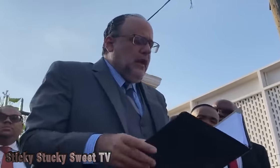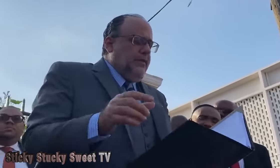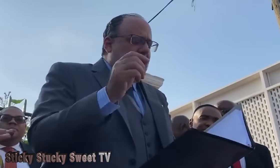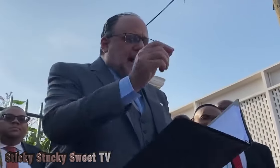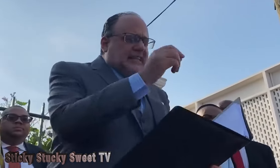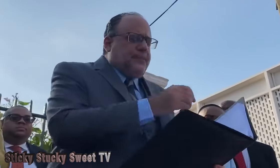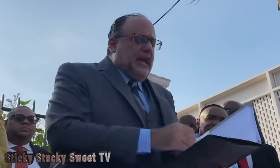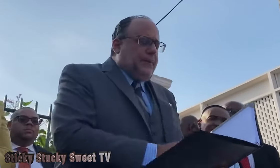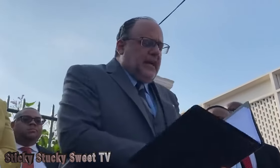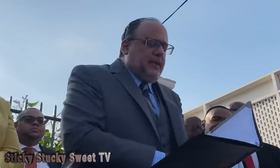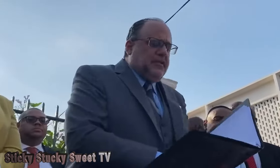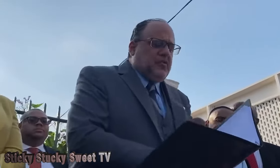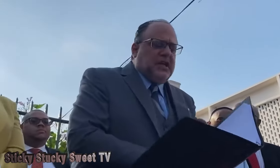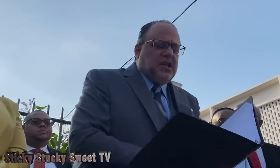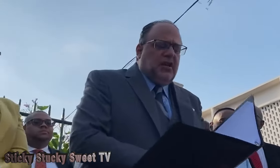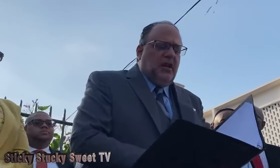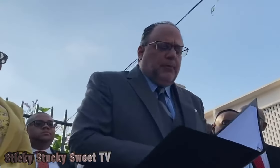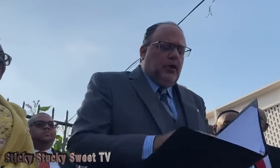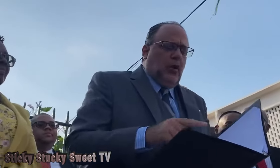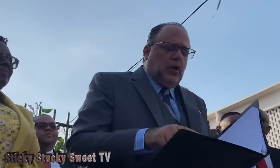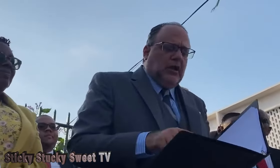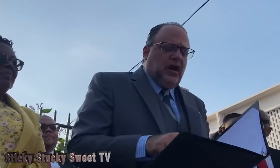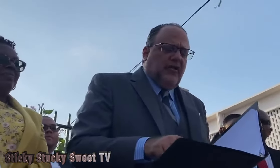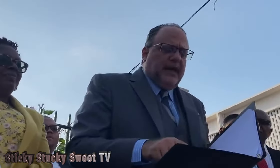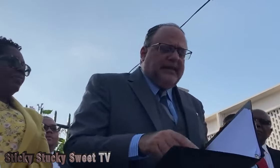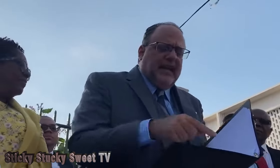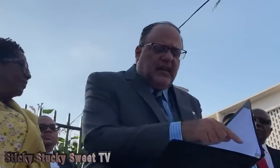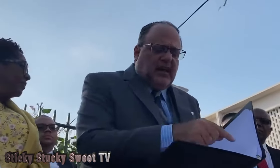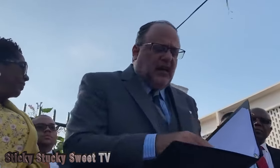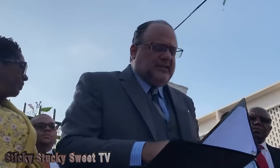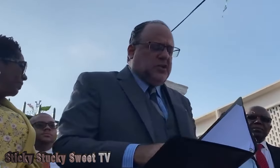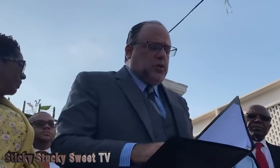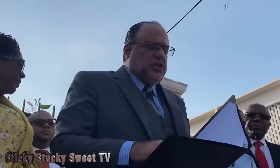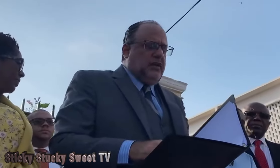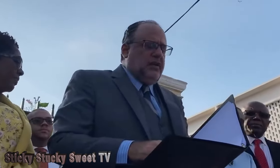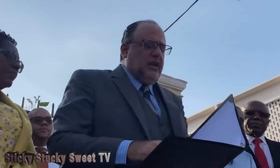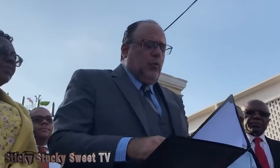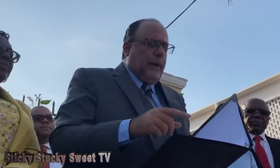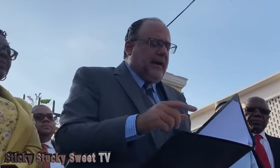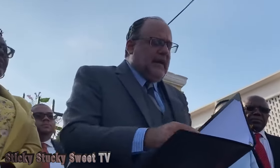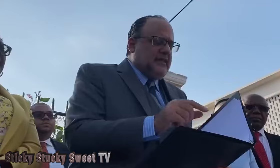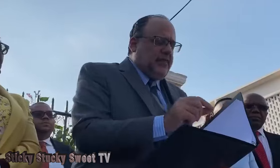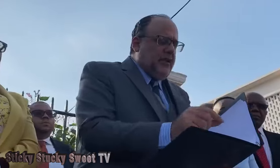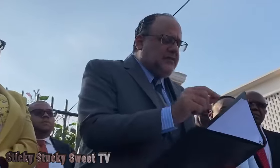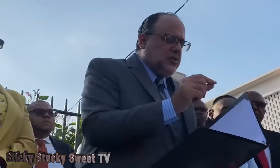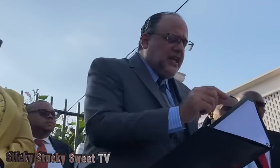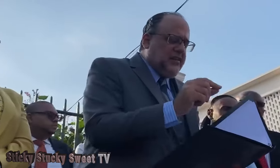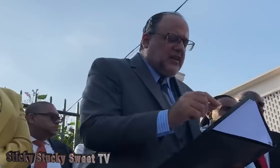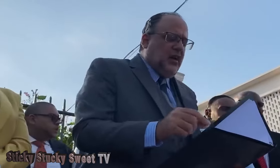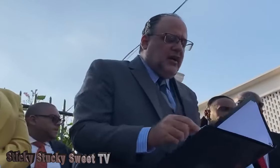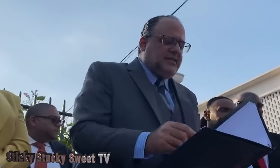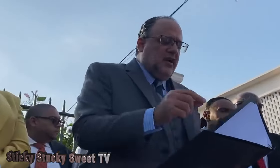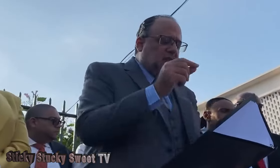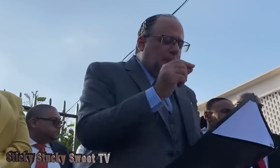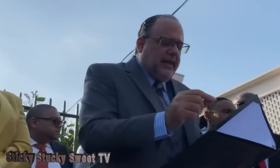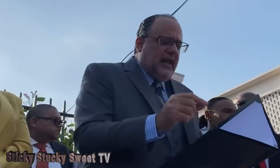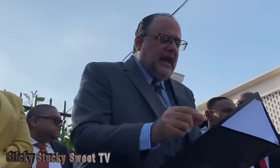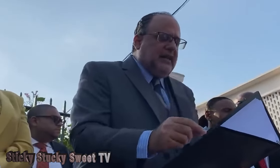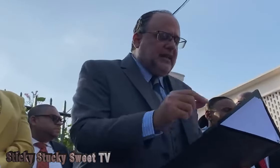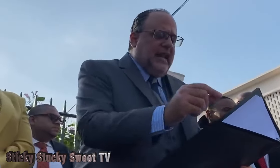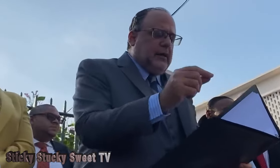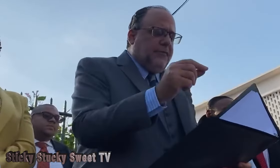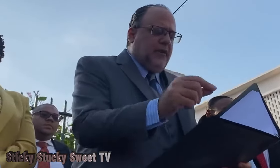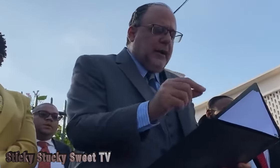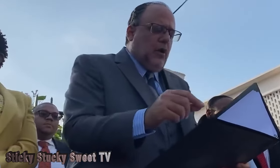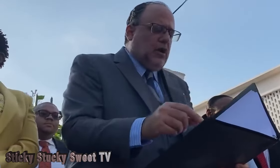The last PNP administration put local government in the constitution. we passed the 3 strategic laws to